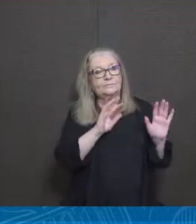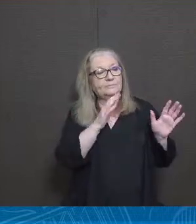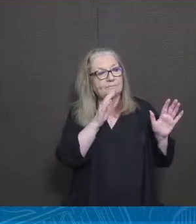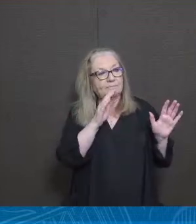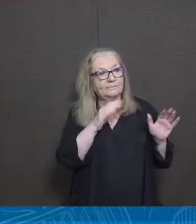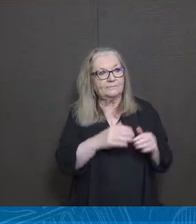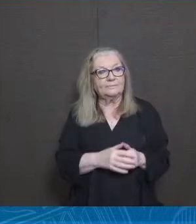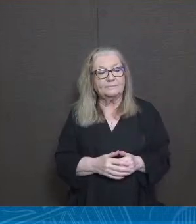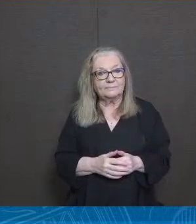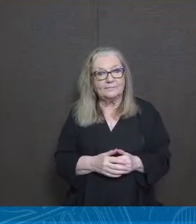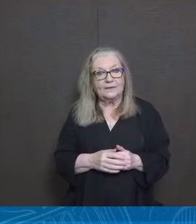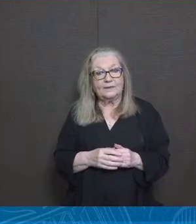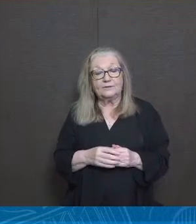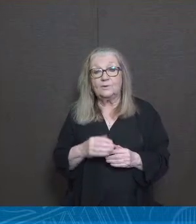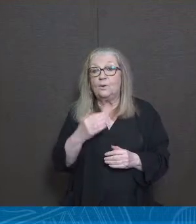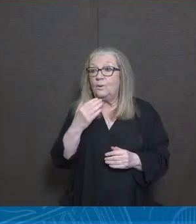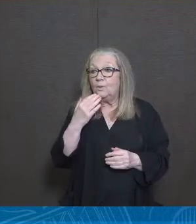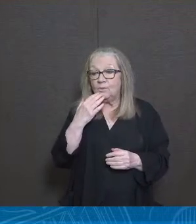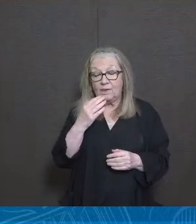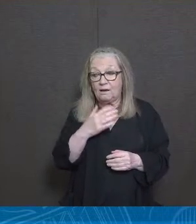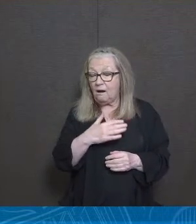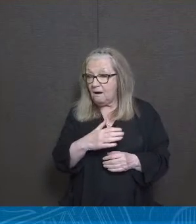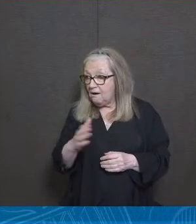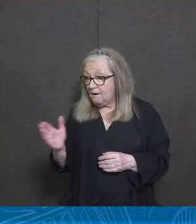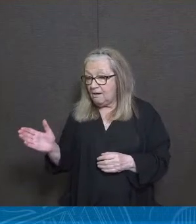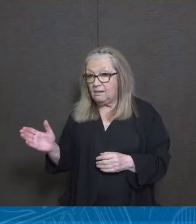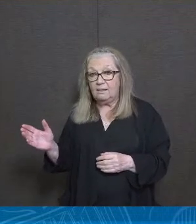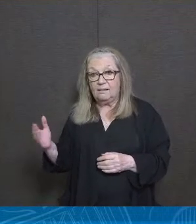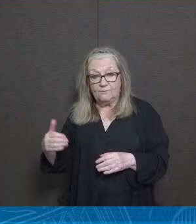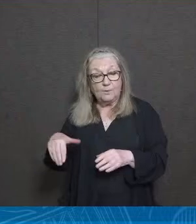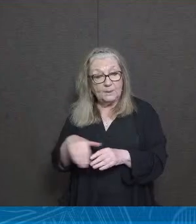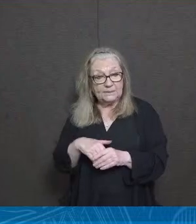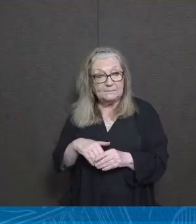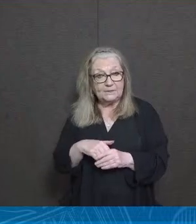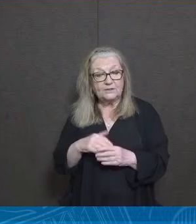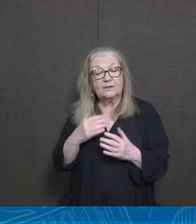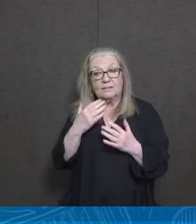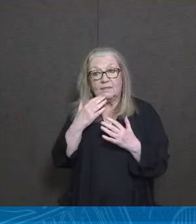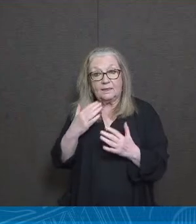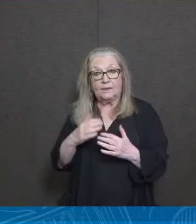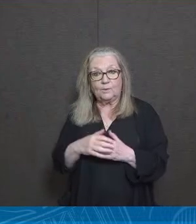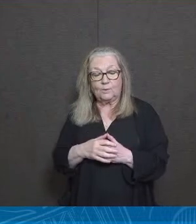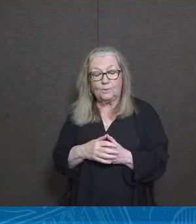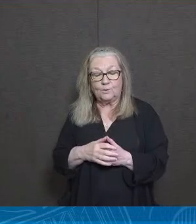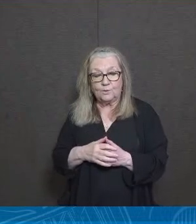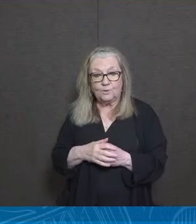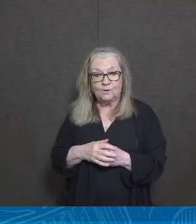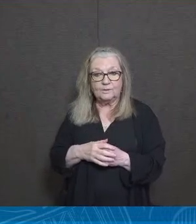Thank you all for participating in this session. Thank you very much.